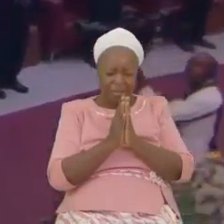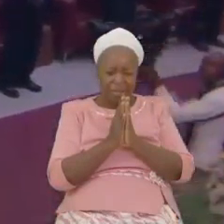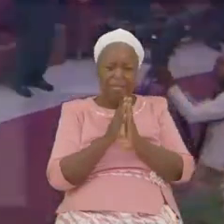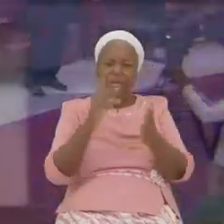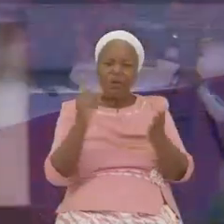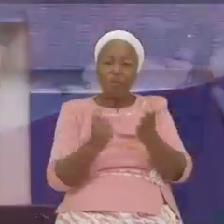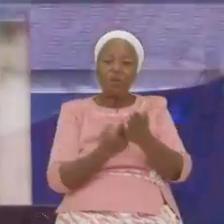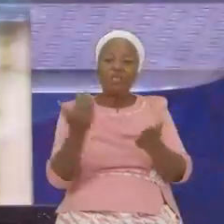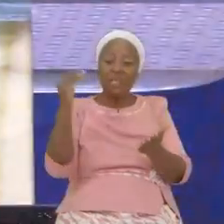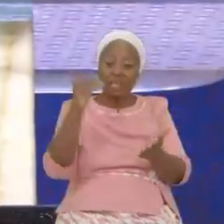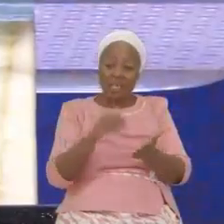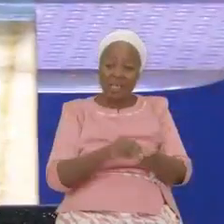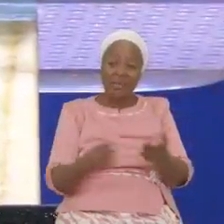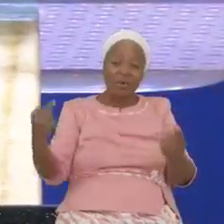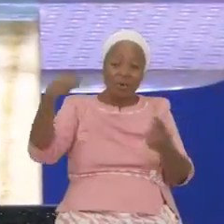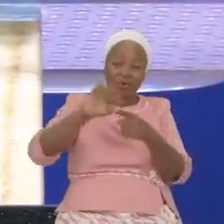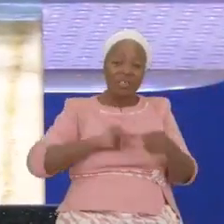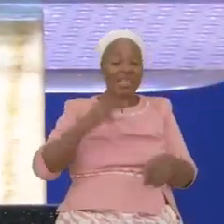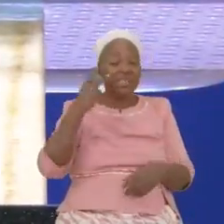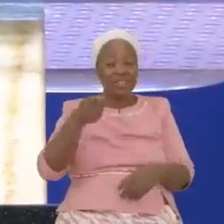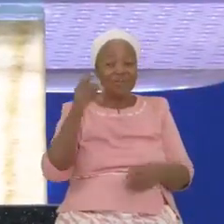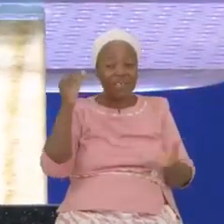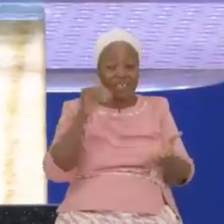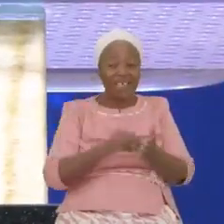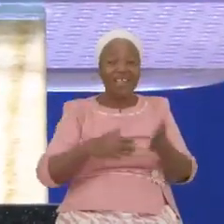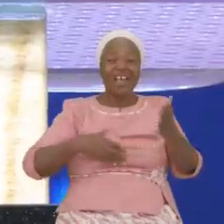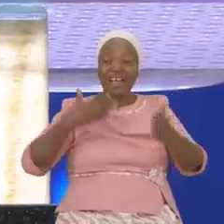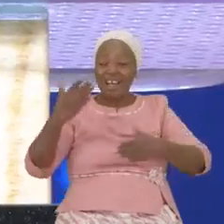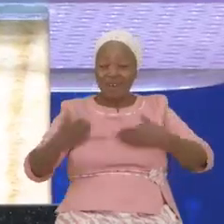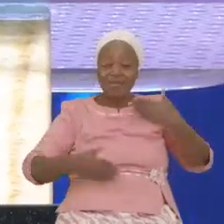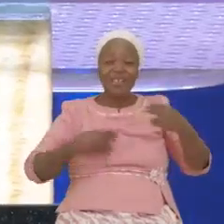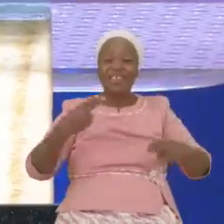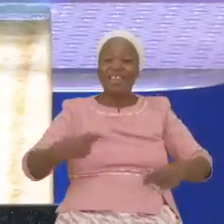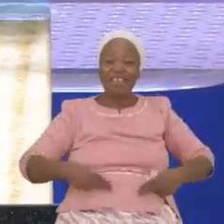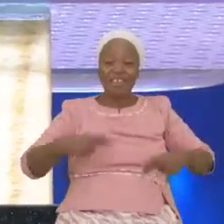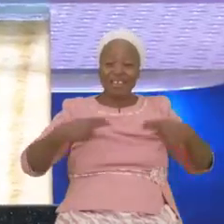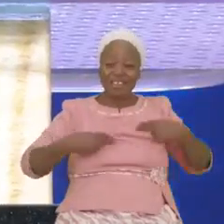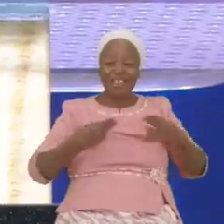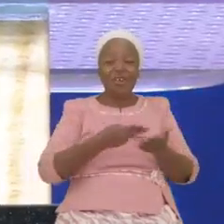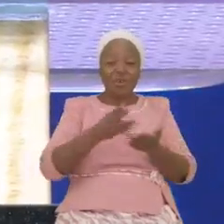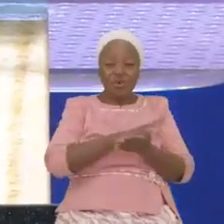Once again, until I see you again, happy, healthy,